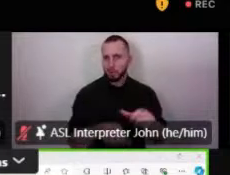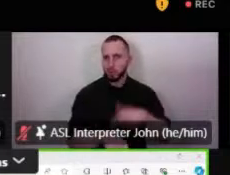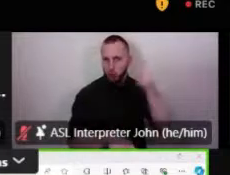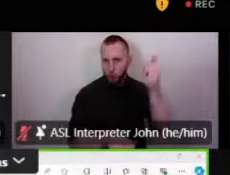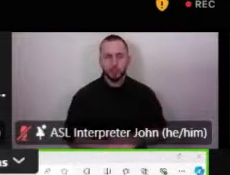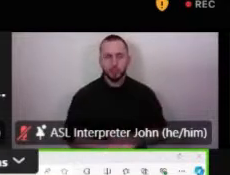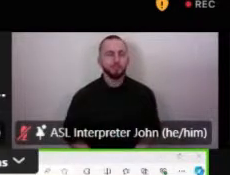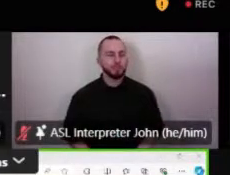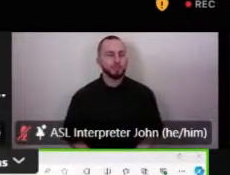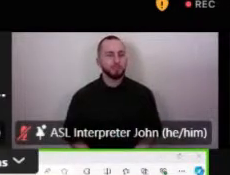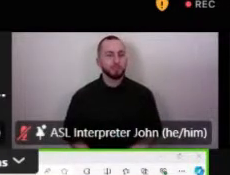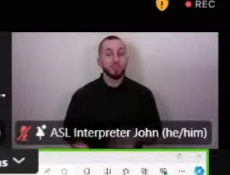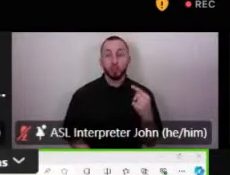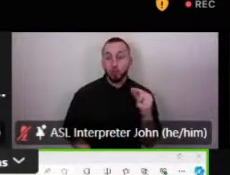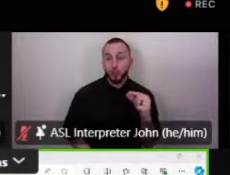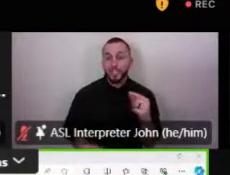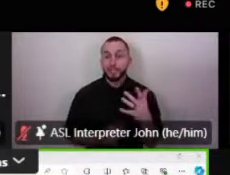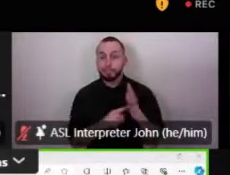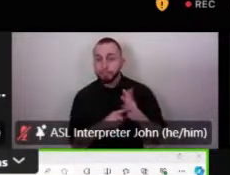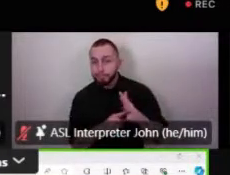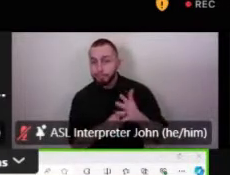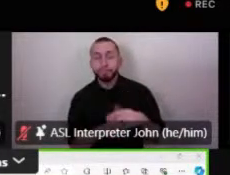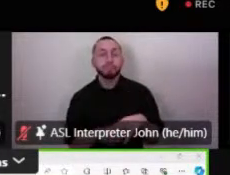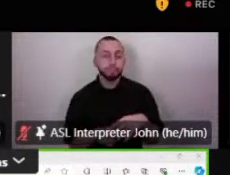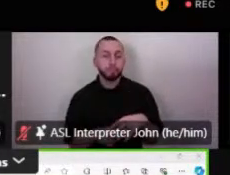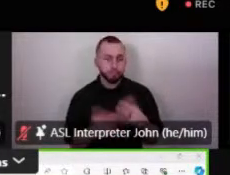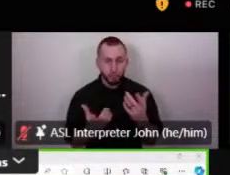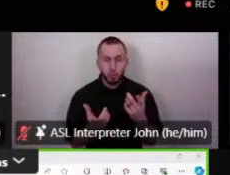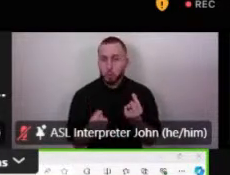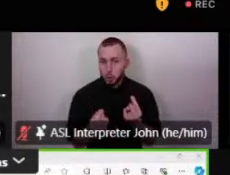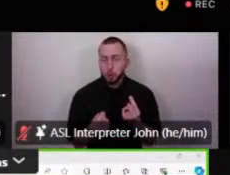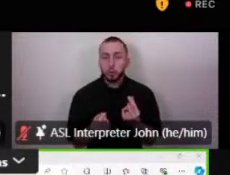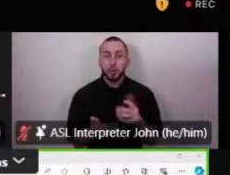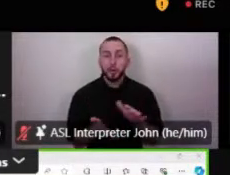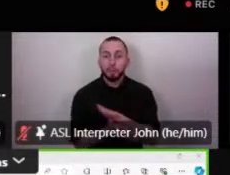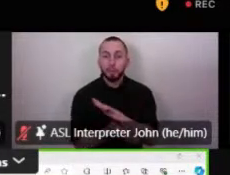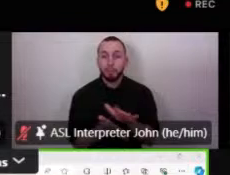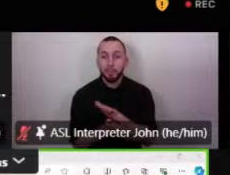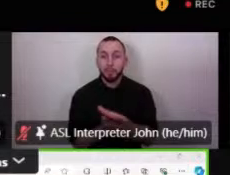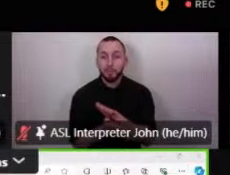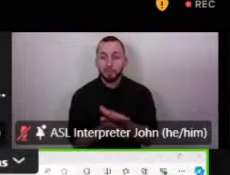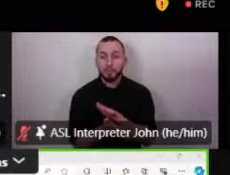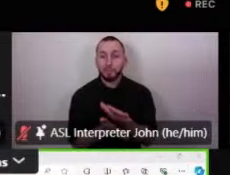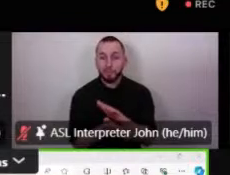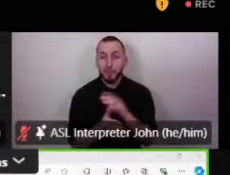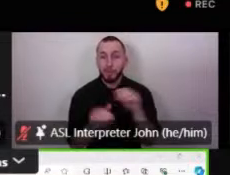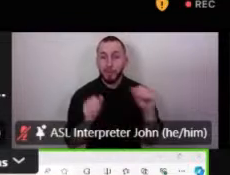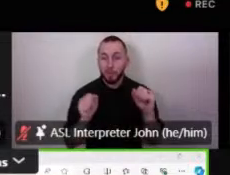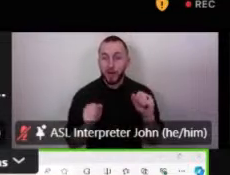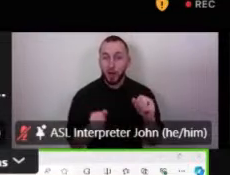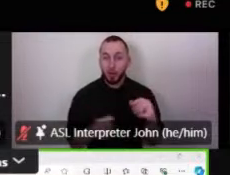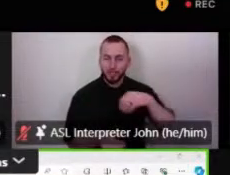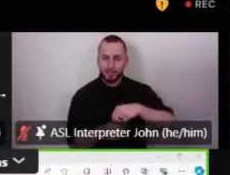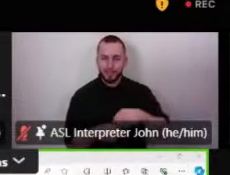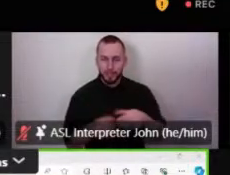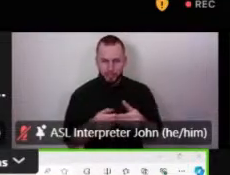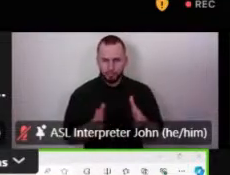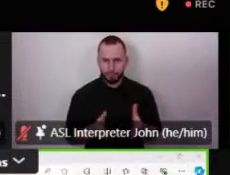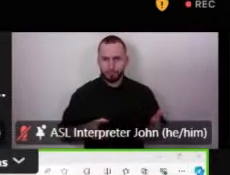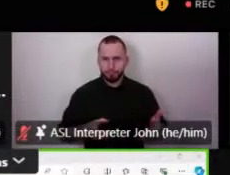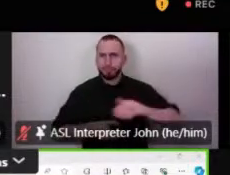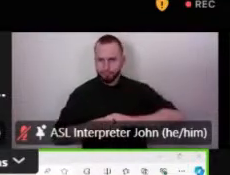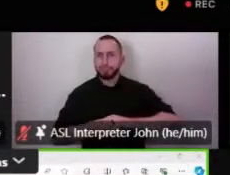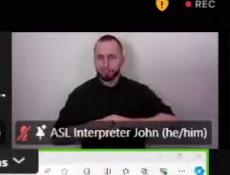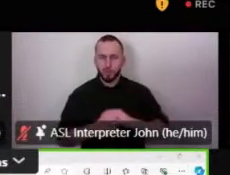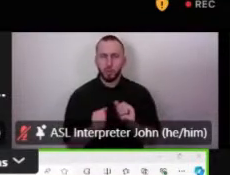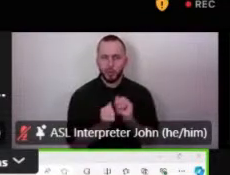always recommend putting a cloth or a paper towel on an airtight container with your fresh greens in there. And then if anything does